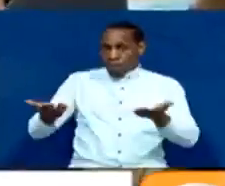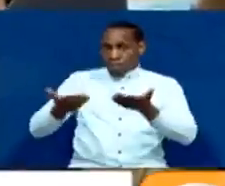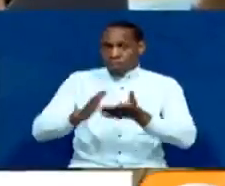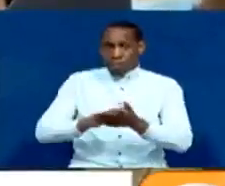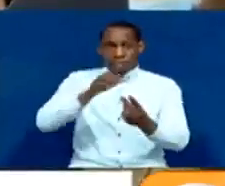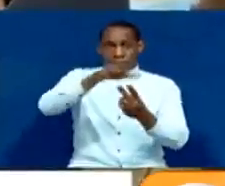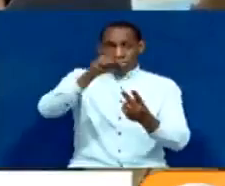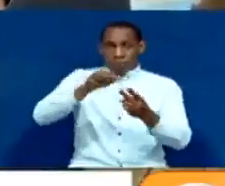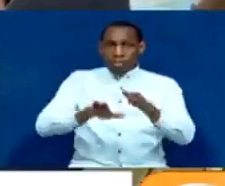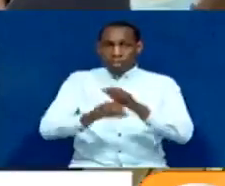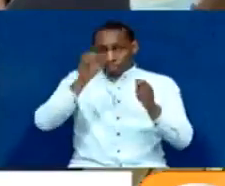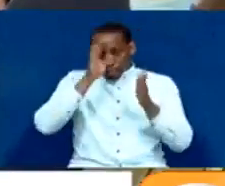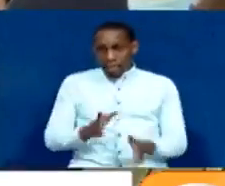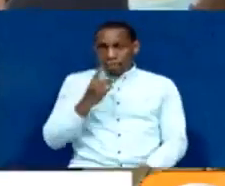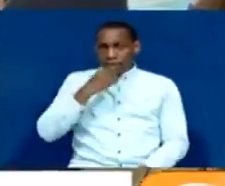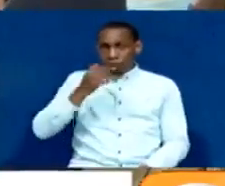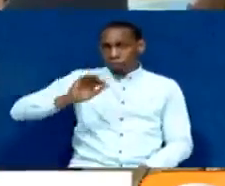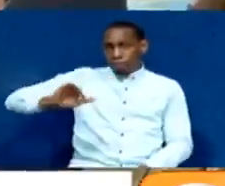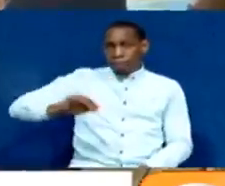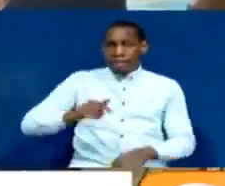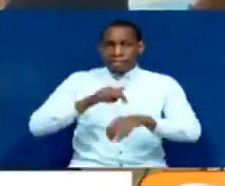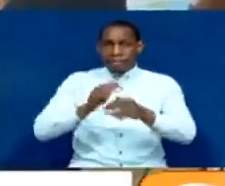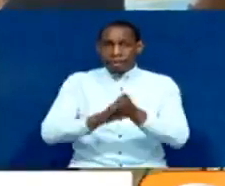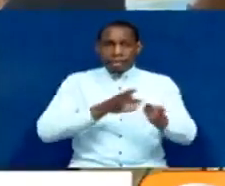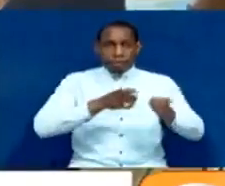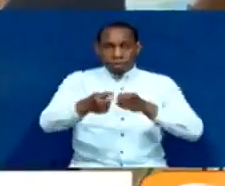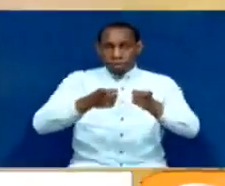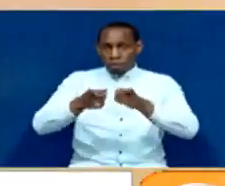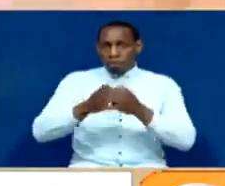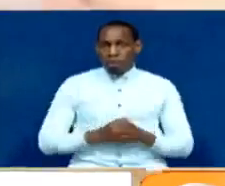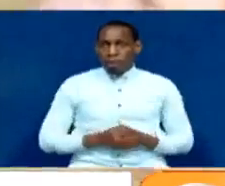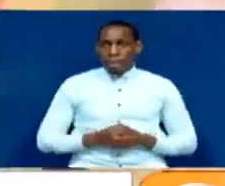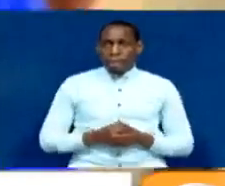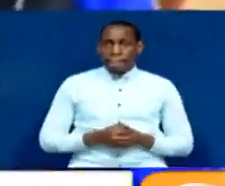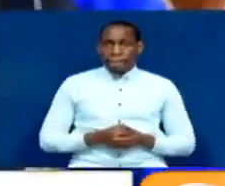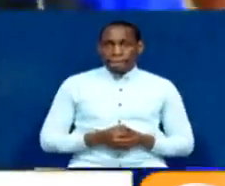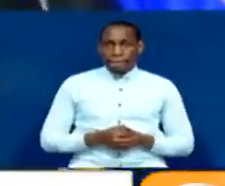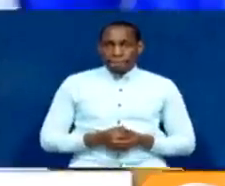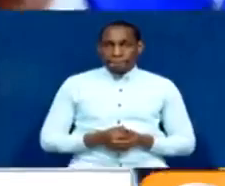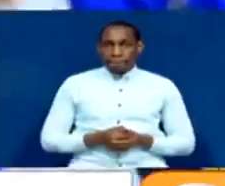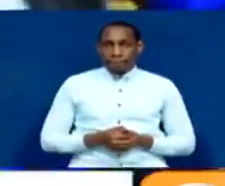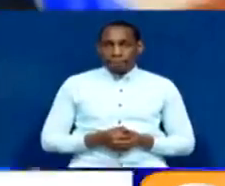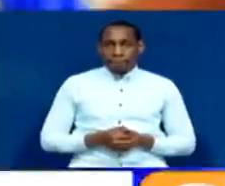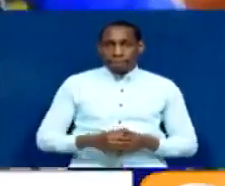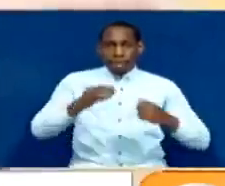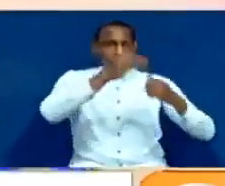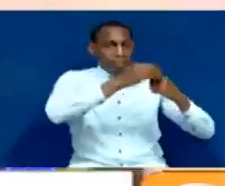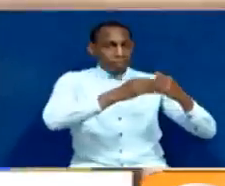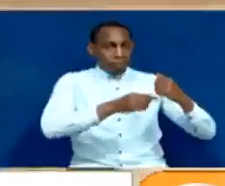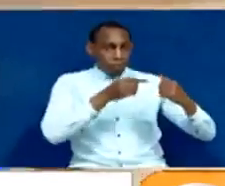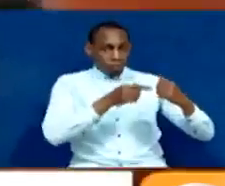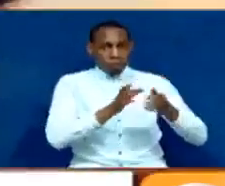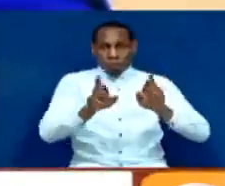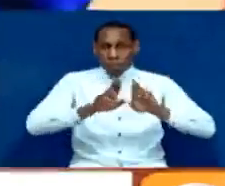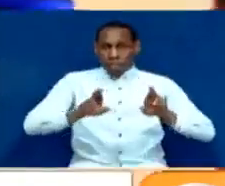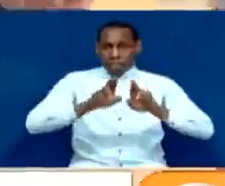shift to her choice of deputy governor for the remainder of the term she will be in office. After party, yeah. Mike Sonko